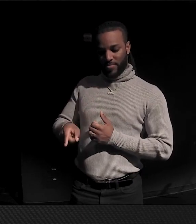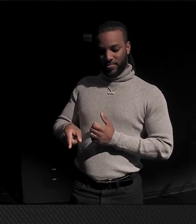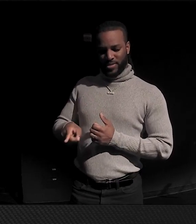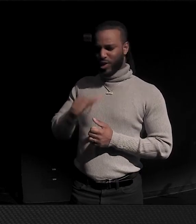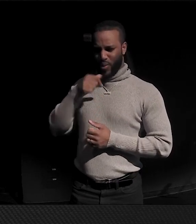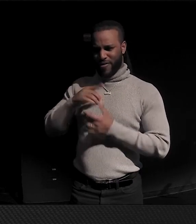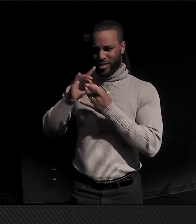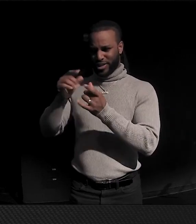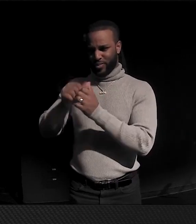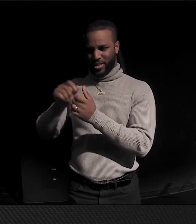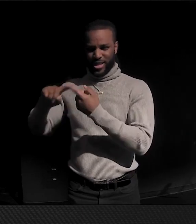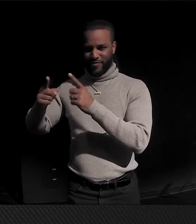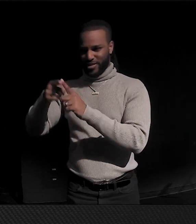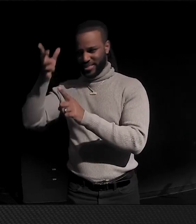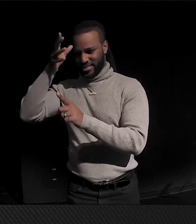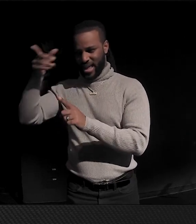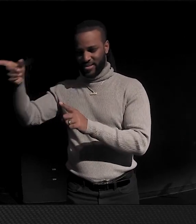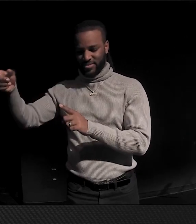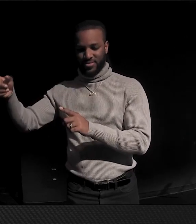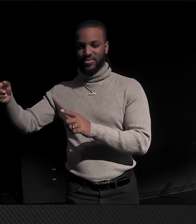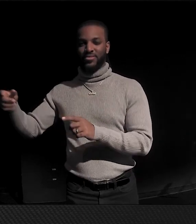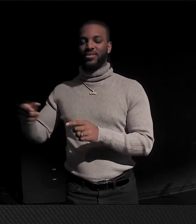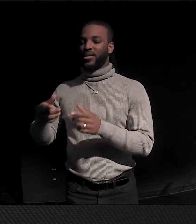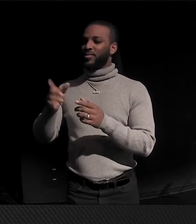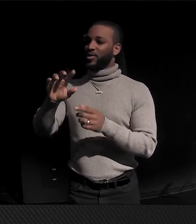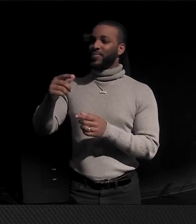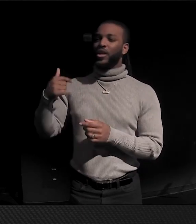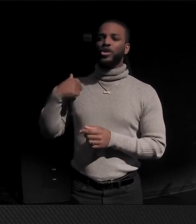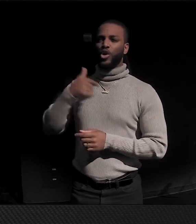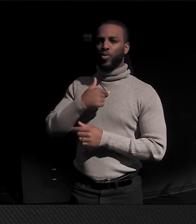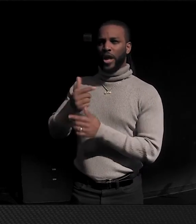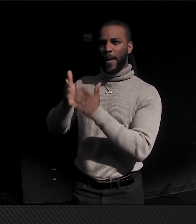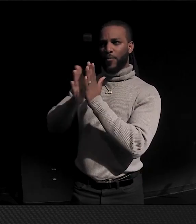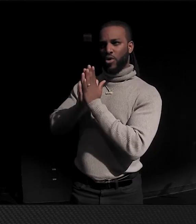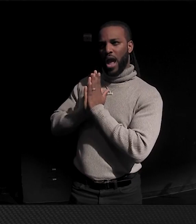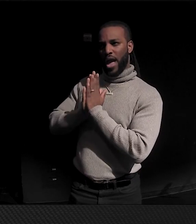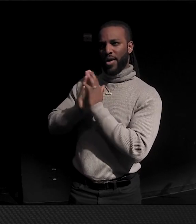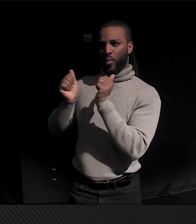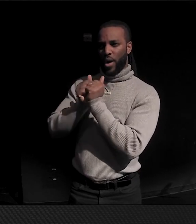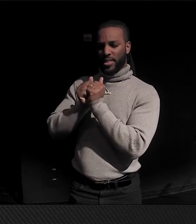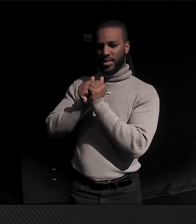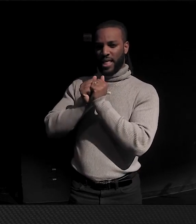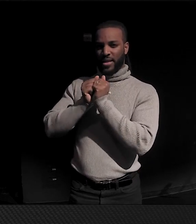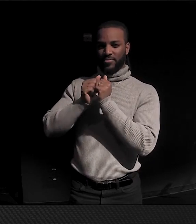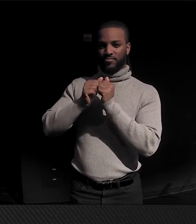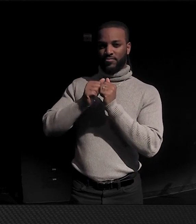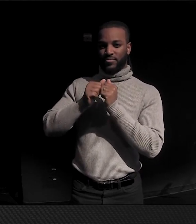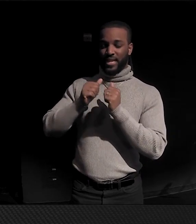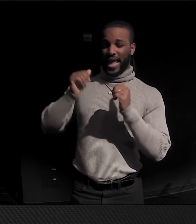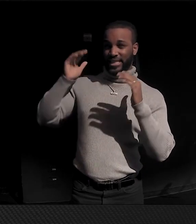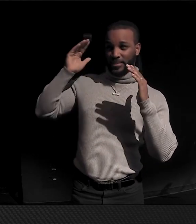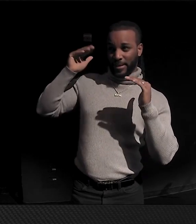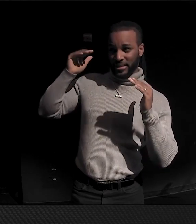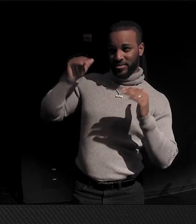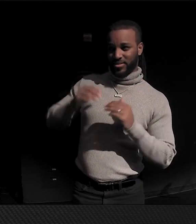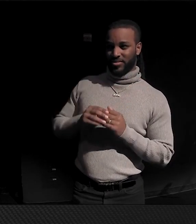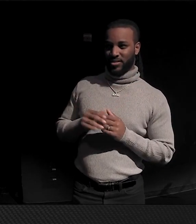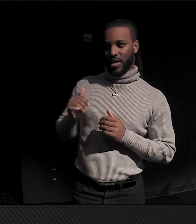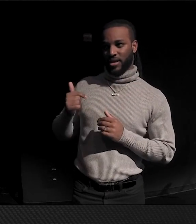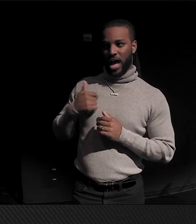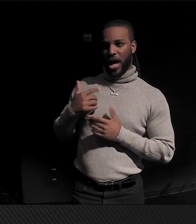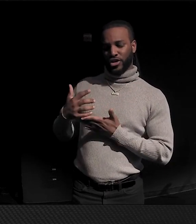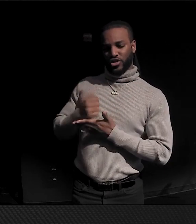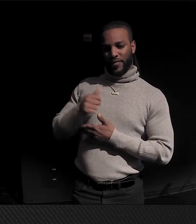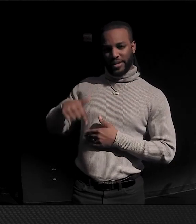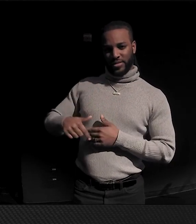God. Here's a question I have. Do we pray with entitlement or expectancy? I